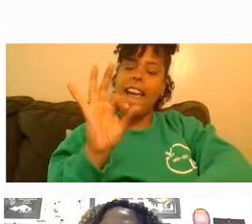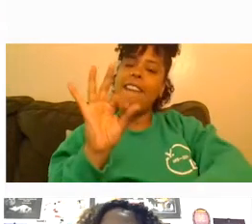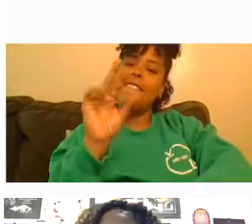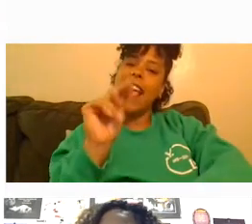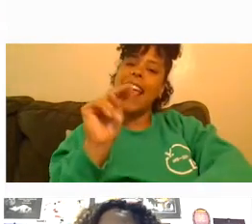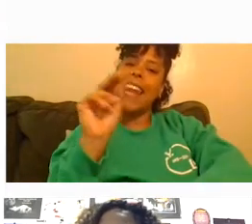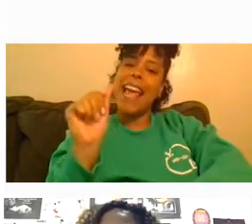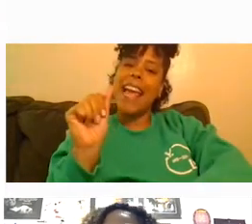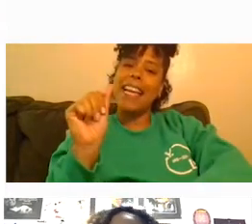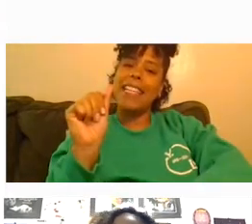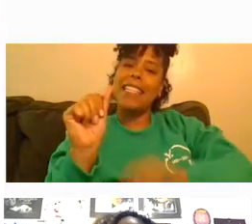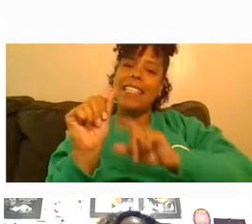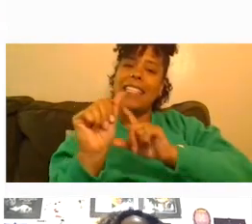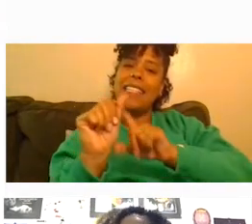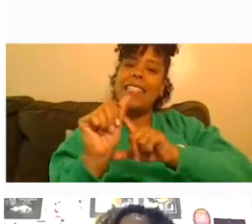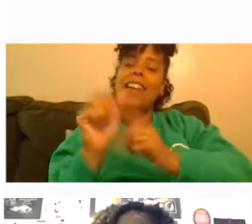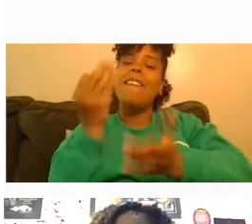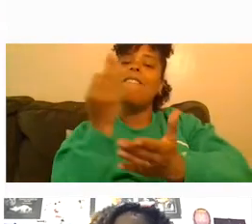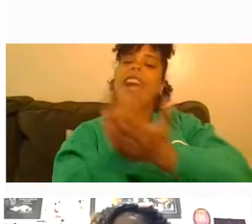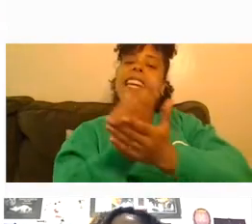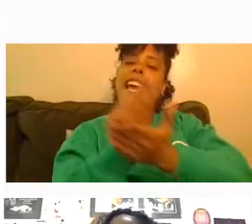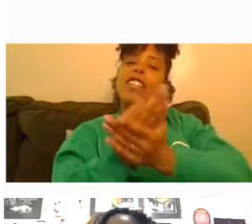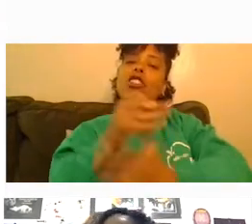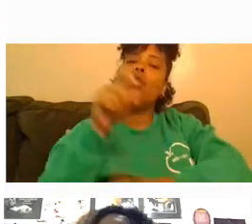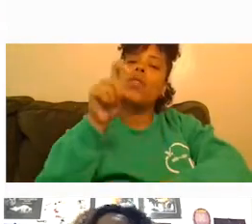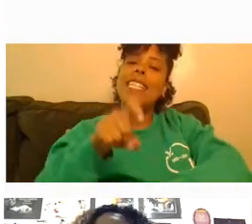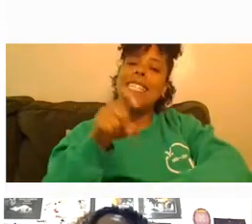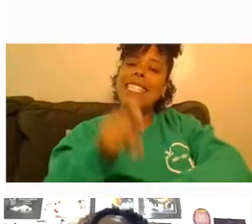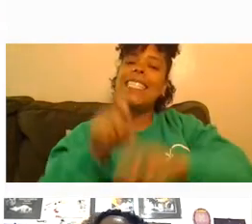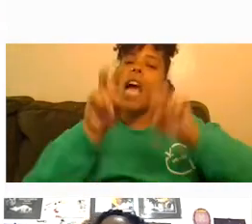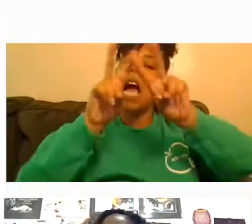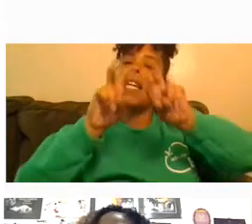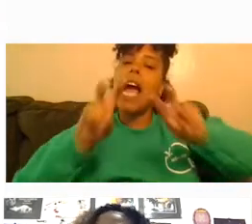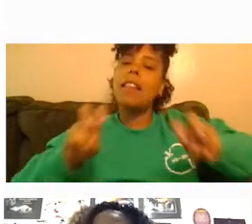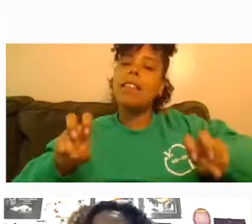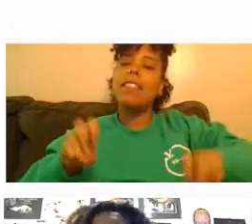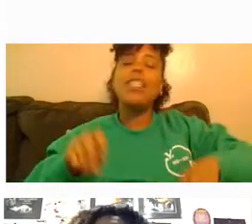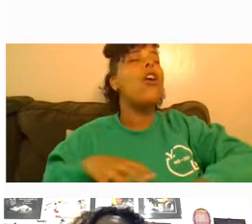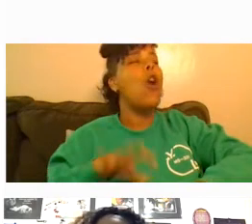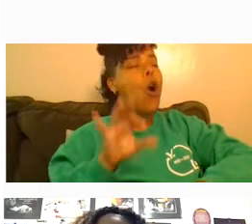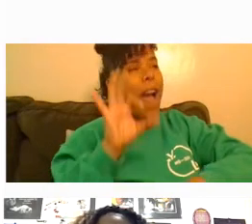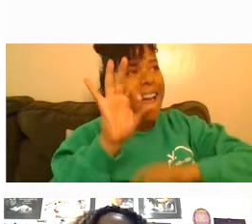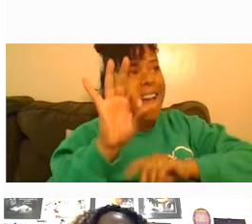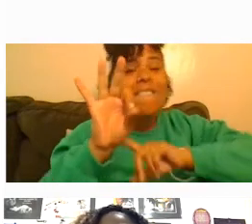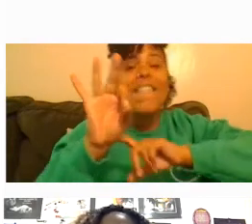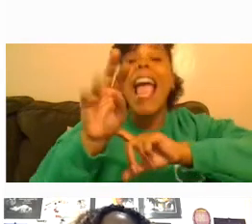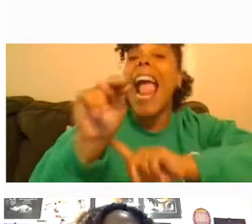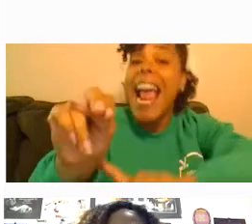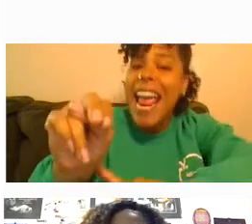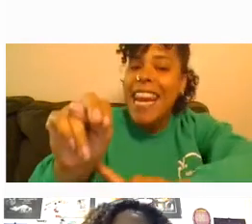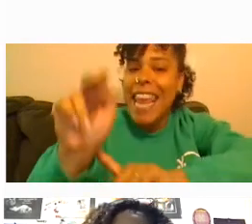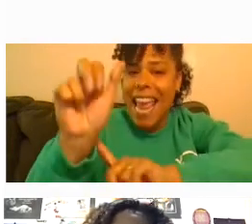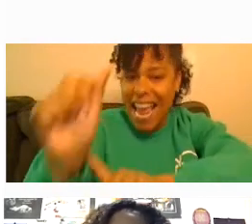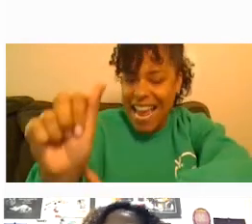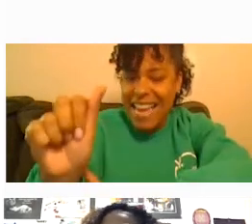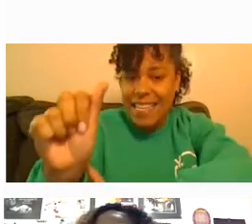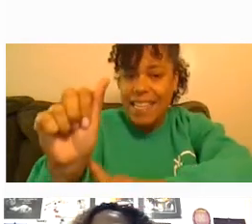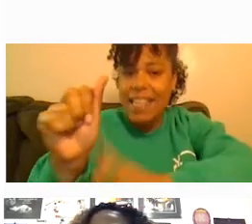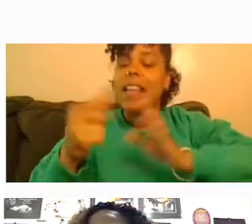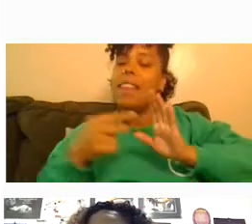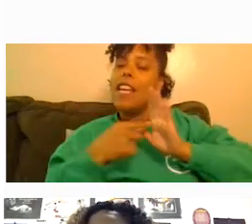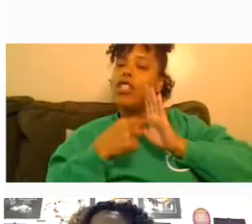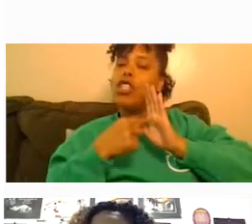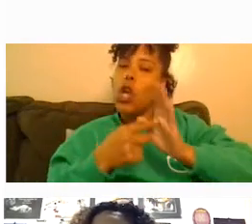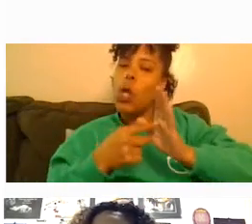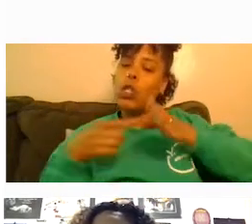needs analysis, which is a customized, complimentary roadmap that shows you how to get from here to